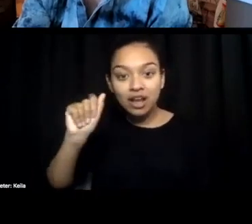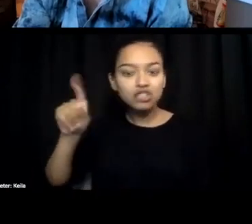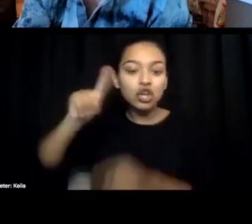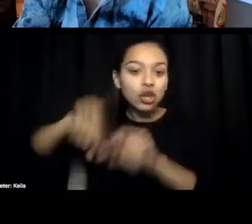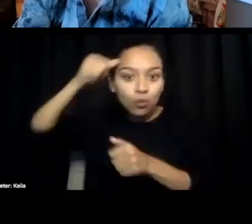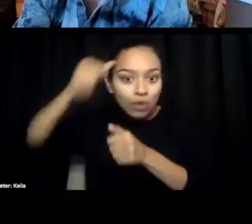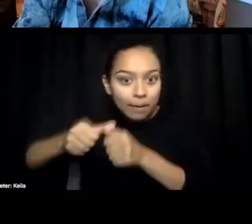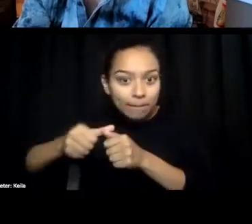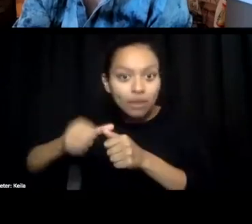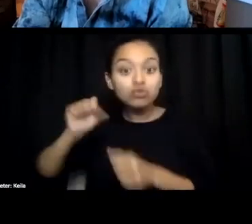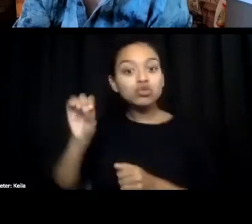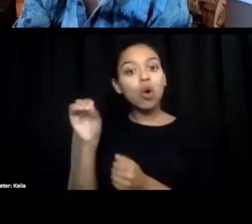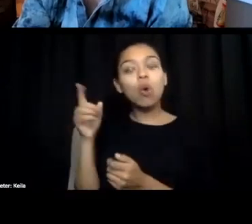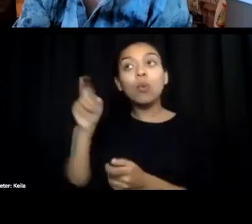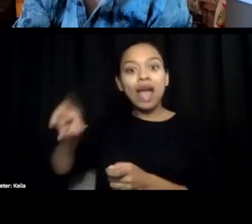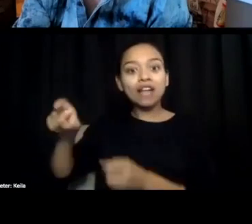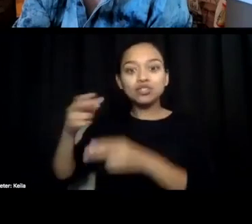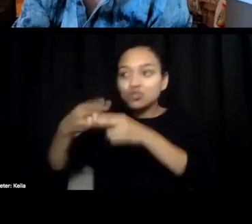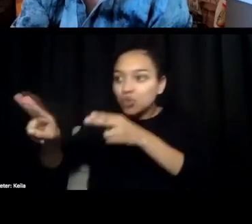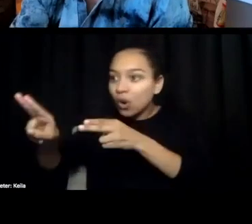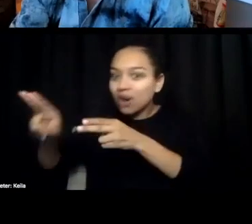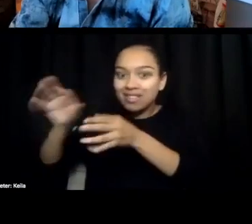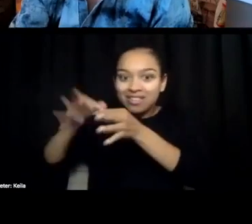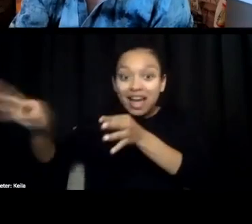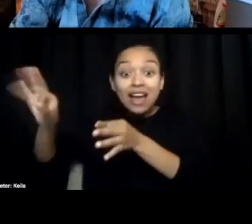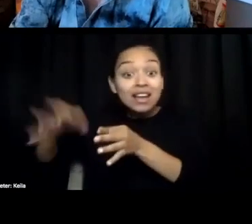see her eating raisins because she wrote them on her hand.